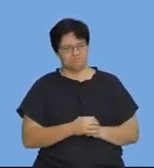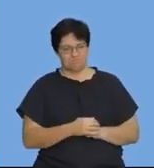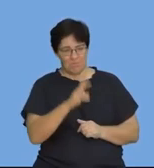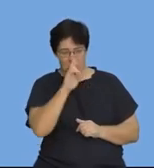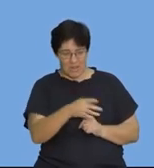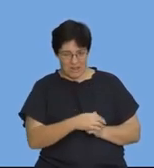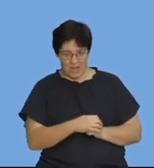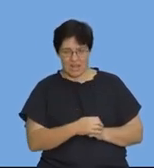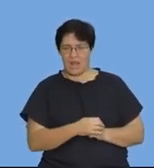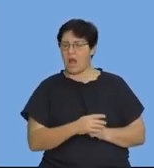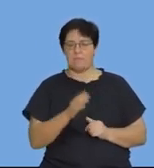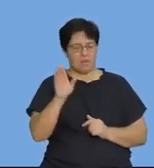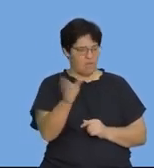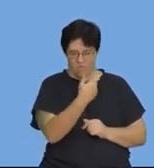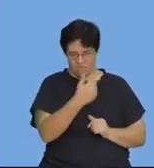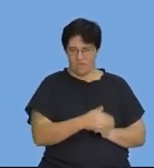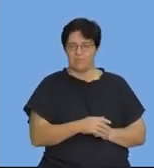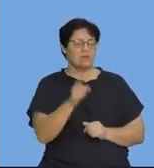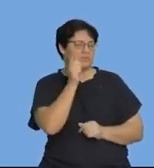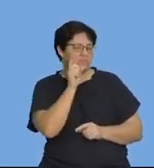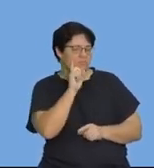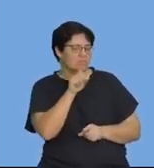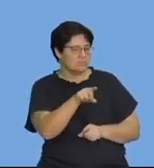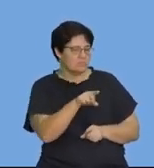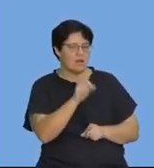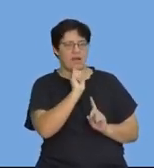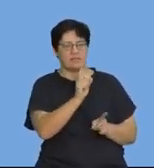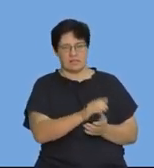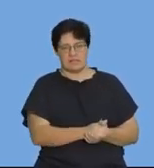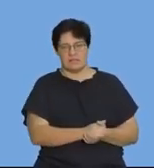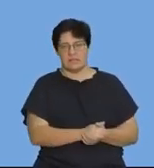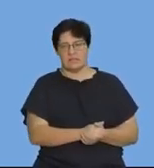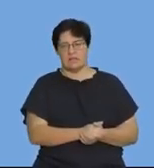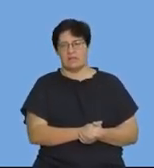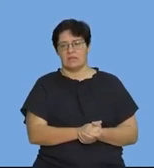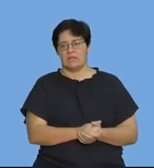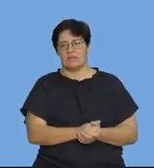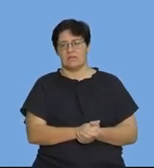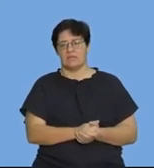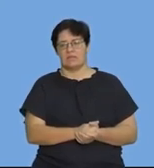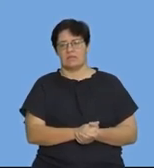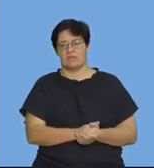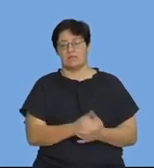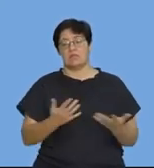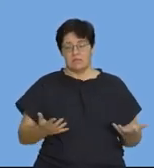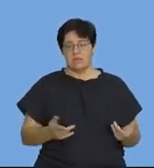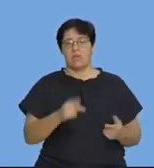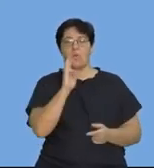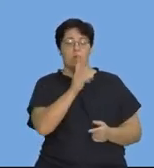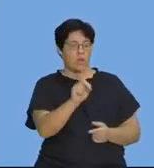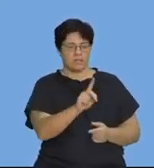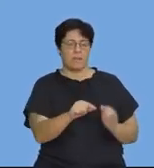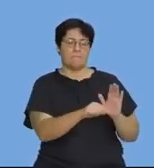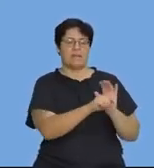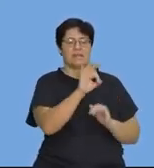how you then try to test these answers. So lastly, my actual factors will then be negative